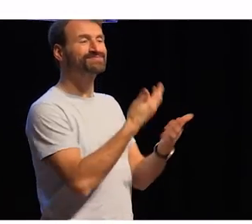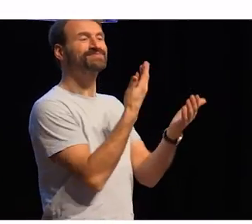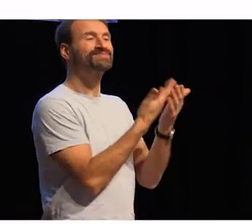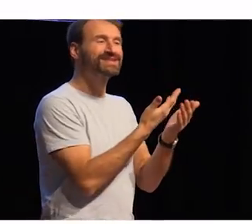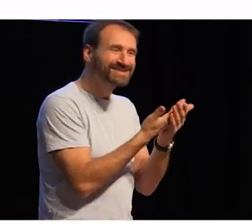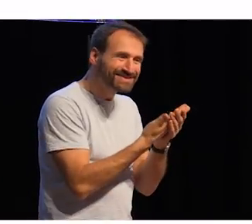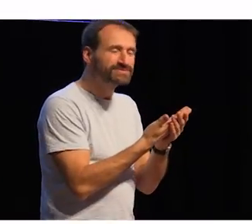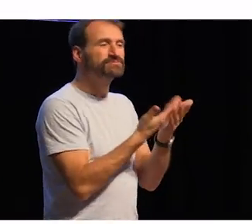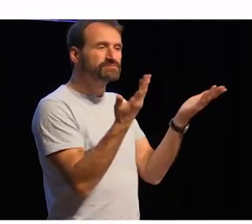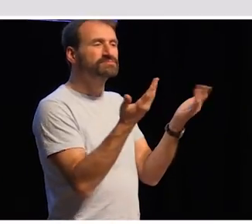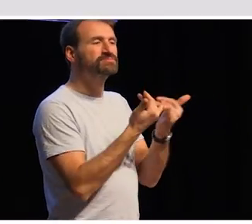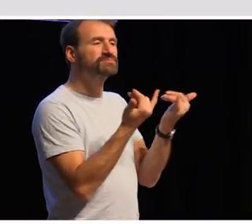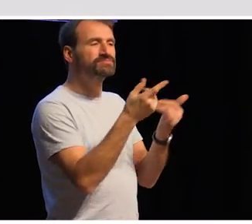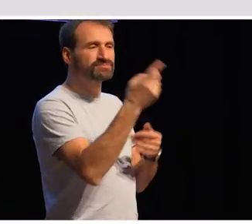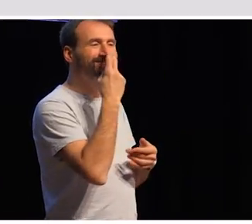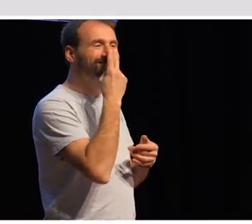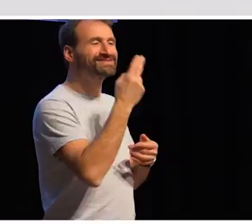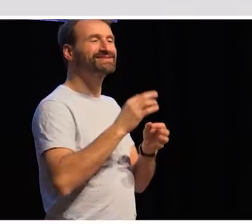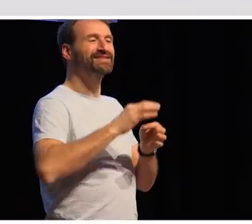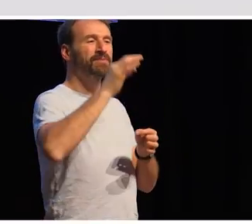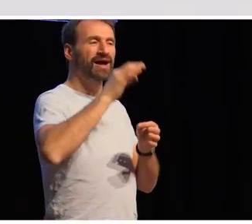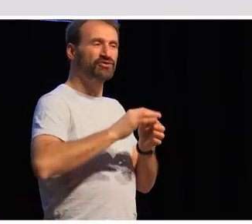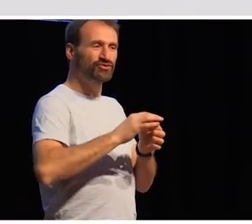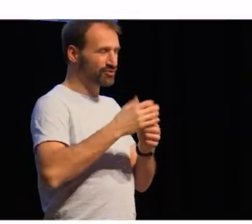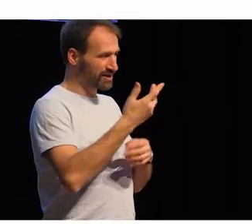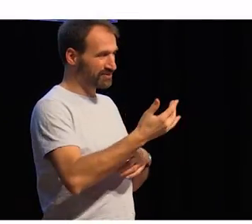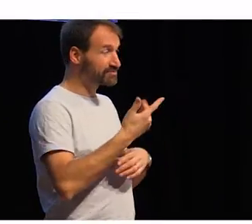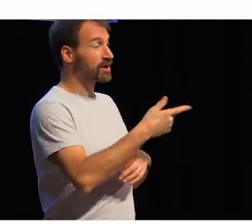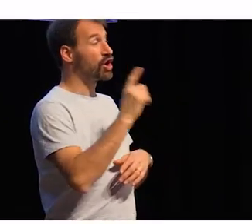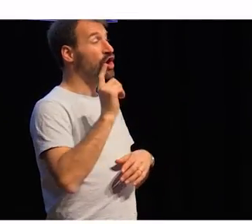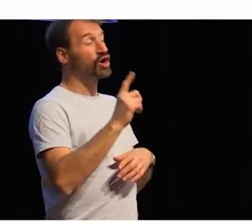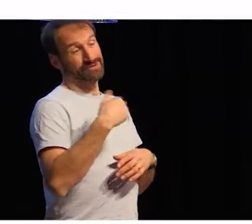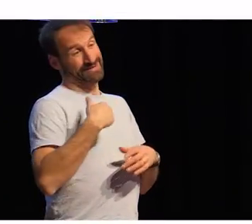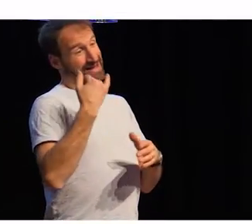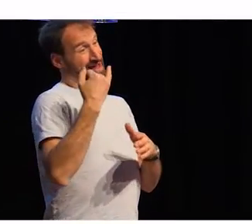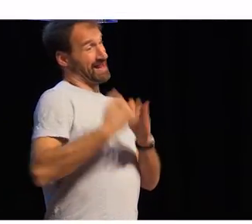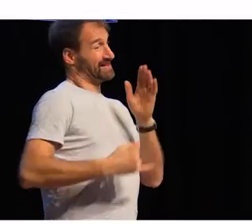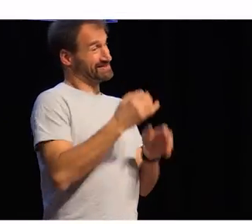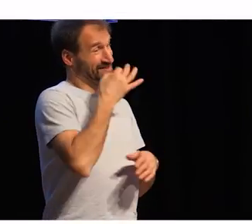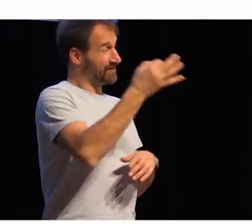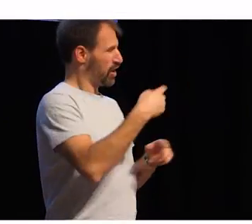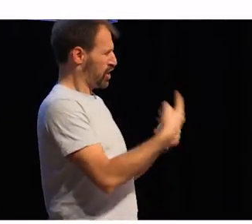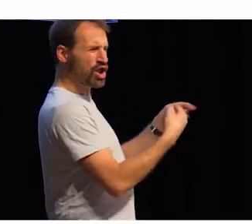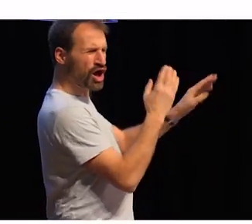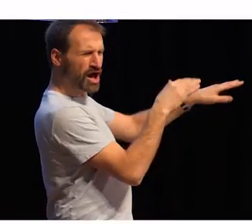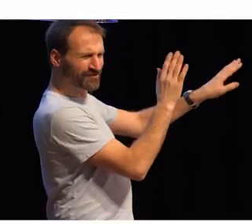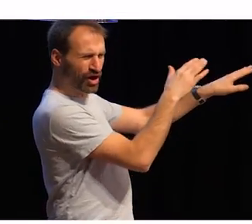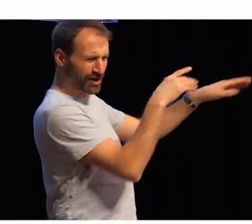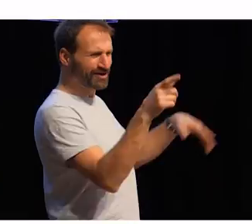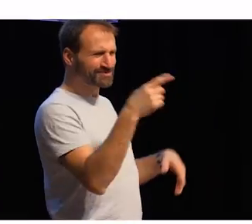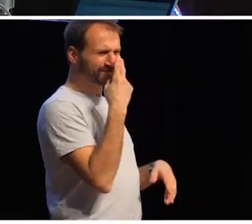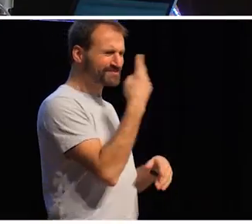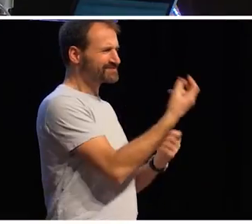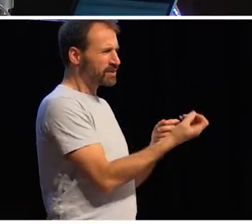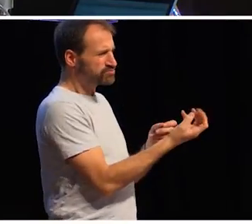are sort of getting, you see the temperature data here. So I have a last question for you while this is still running, and you see the breathing